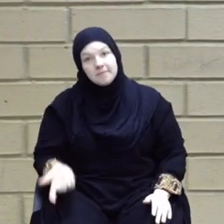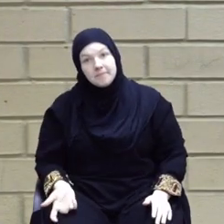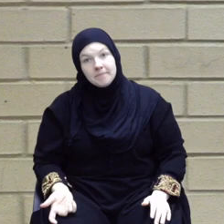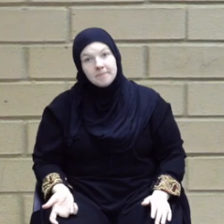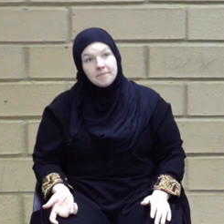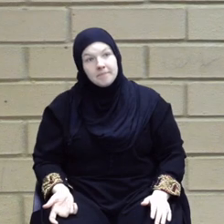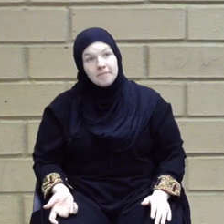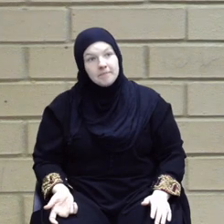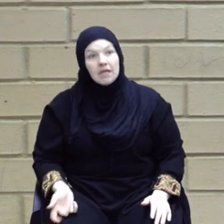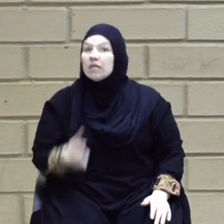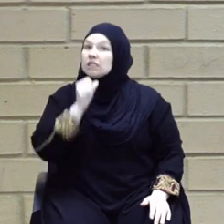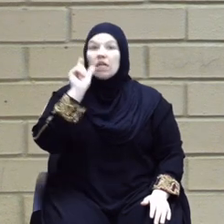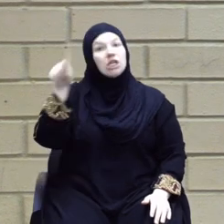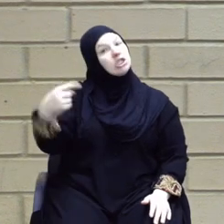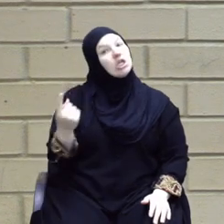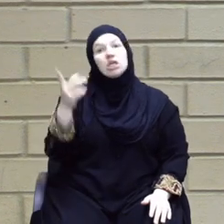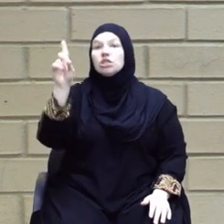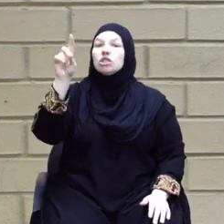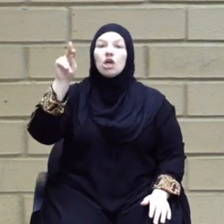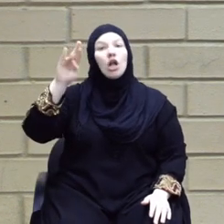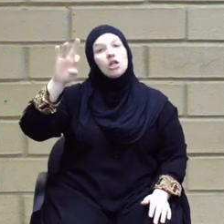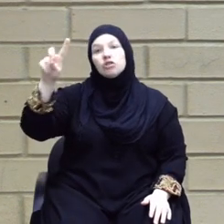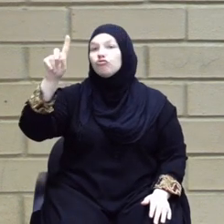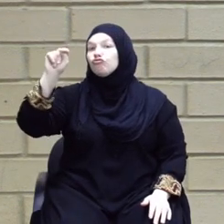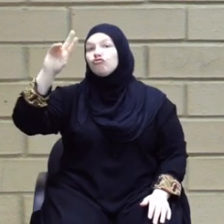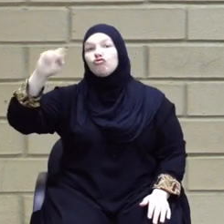It's not only Donald Trump or Ted Cruz.